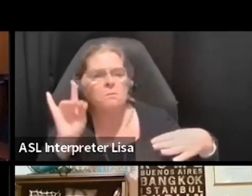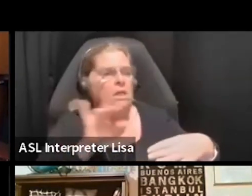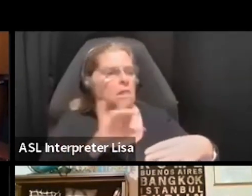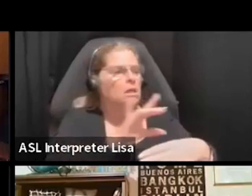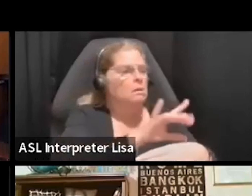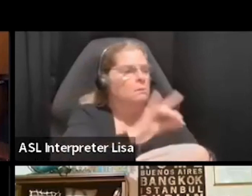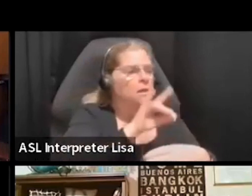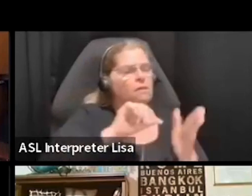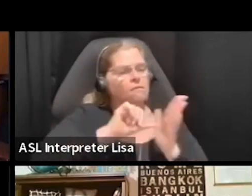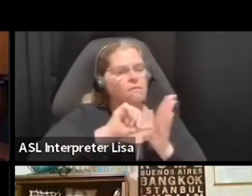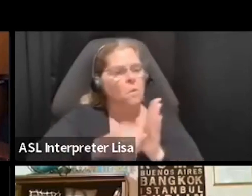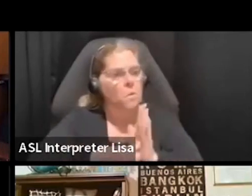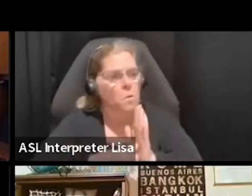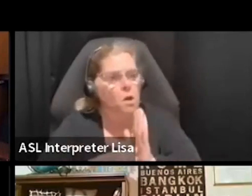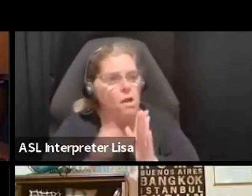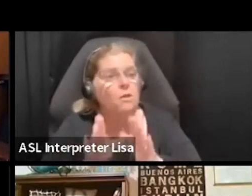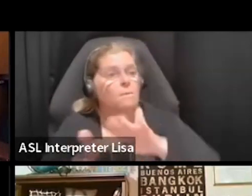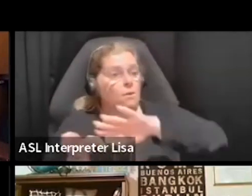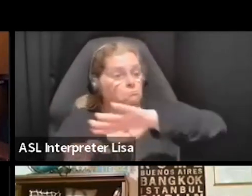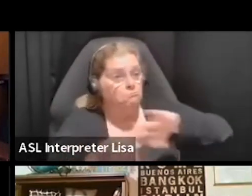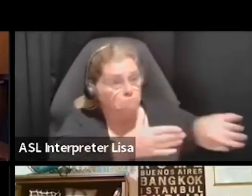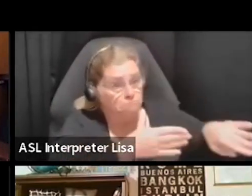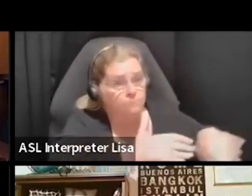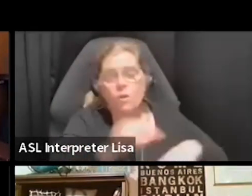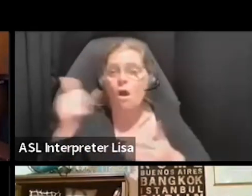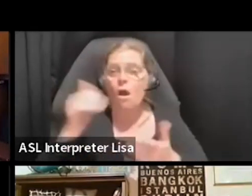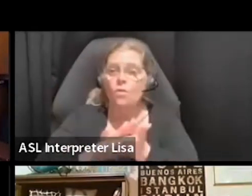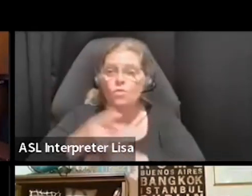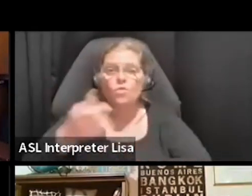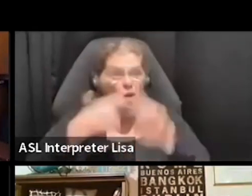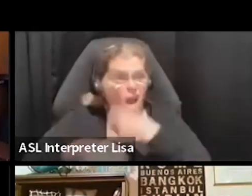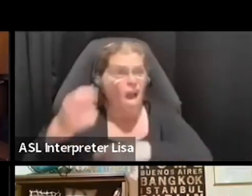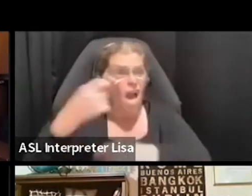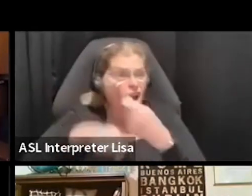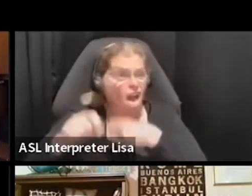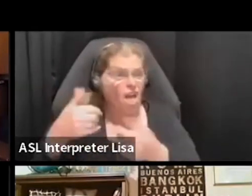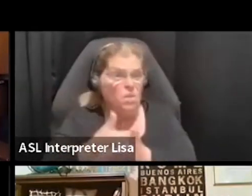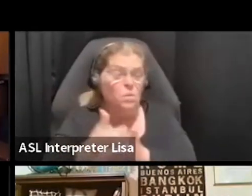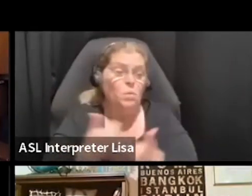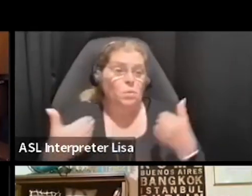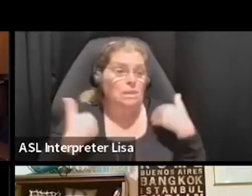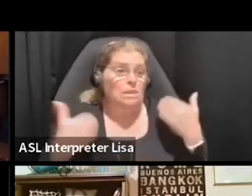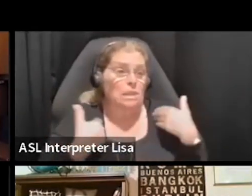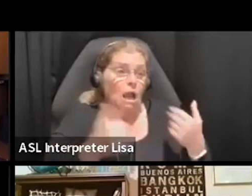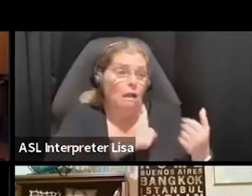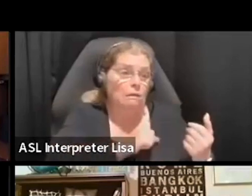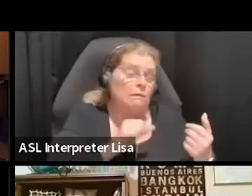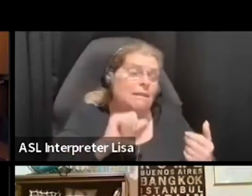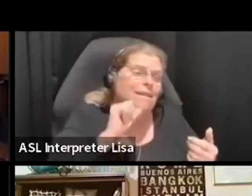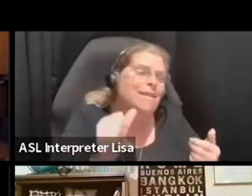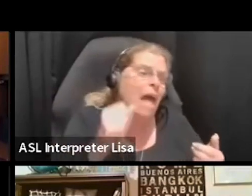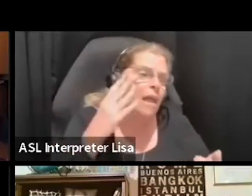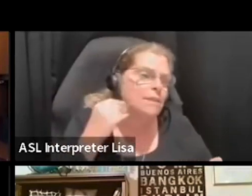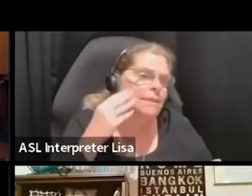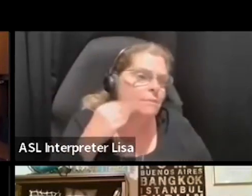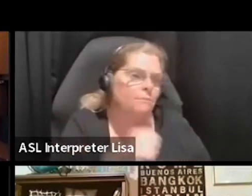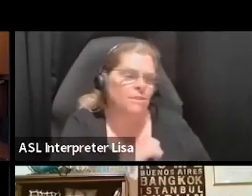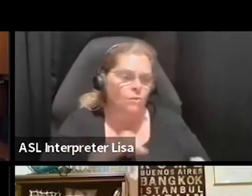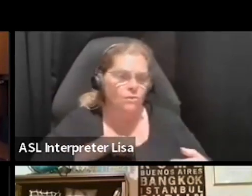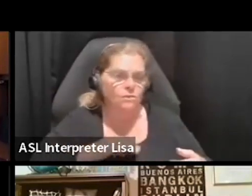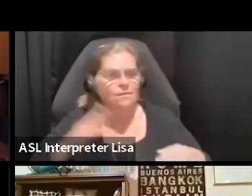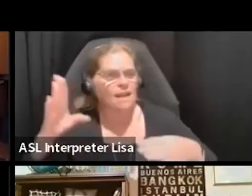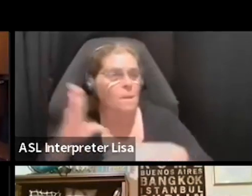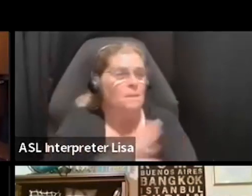highlight versus a principal that had a lot of turnover that year and they have a really inexperienced staff. And